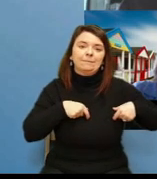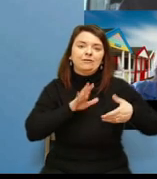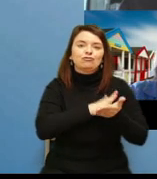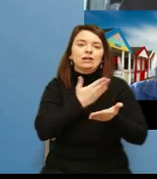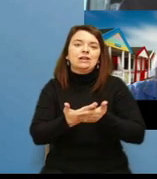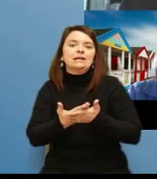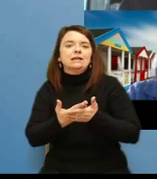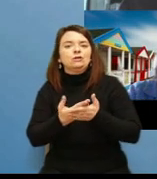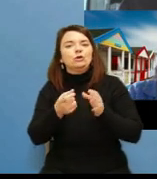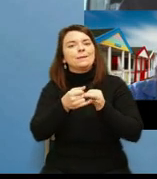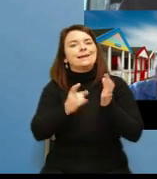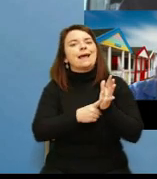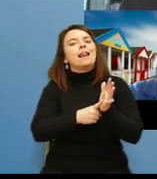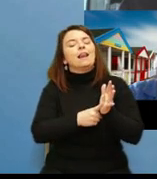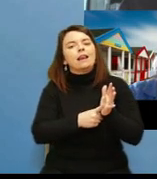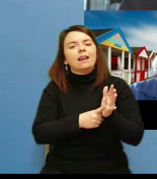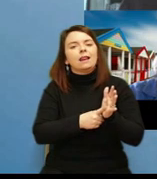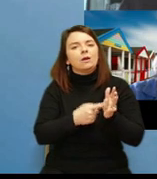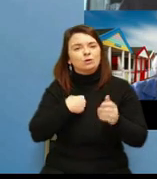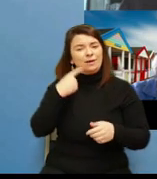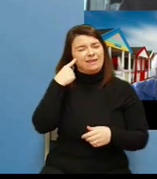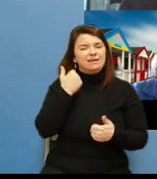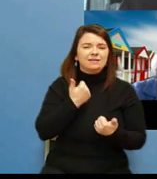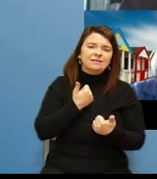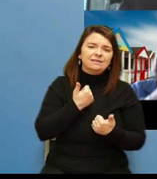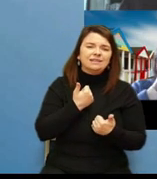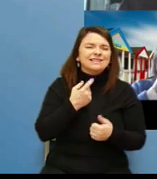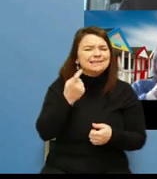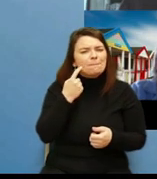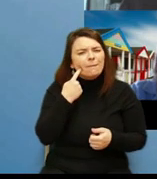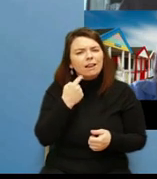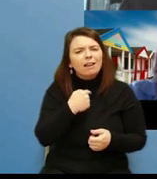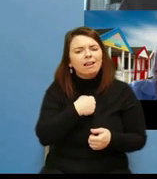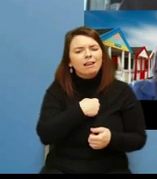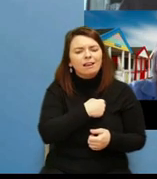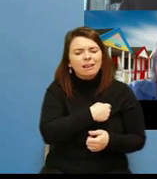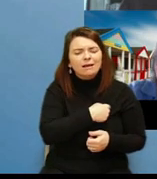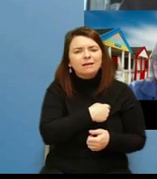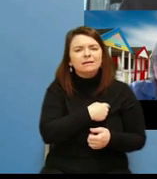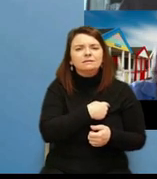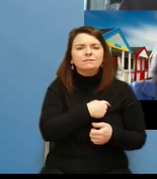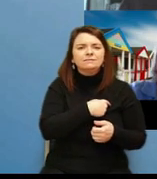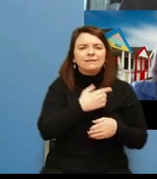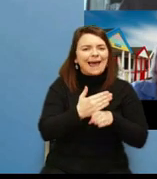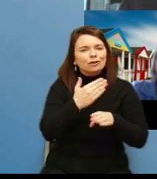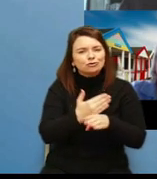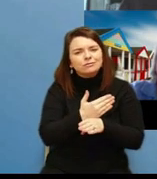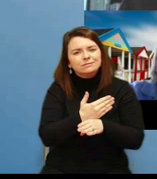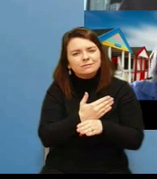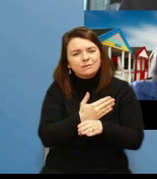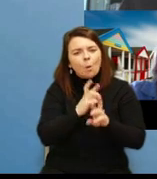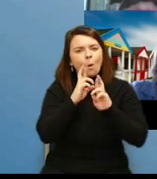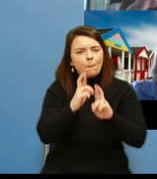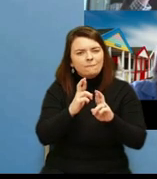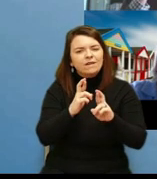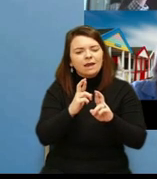had their name badges translated into sign language, which we think is it's just such a simple